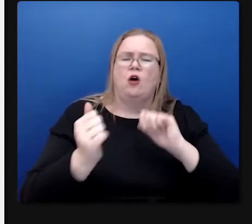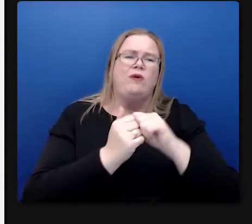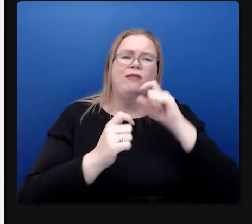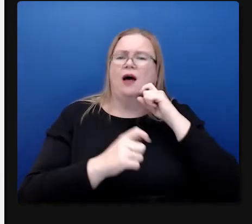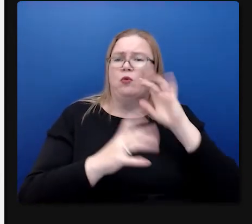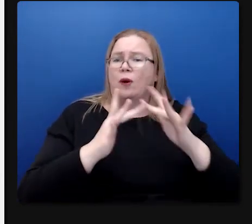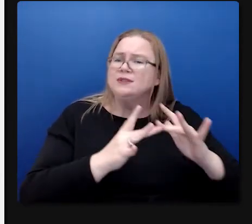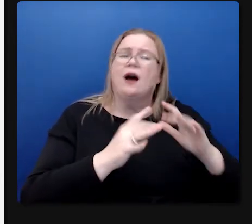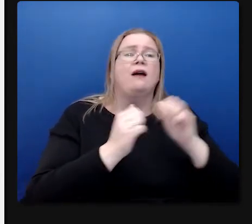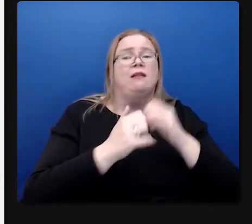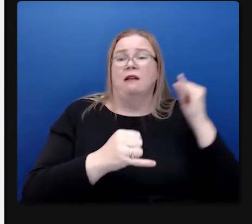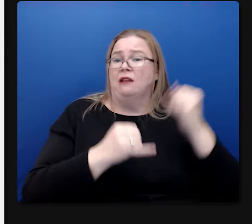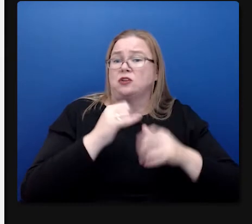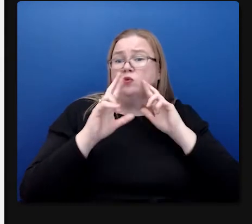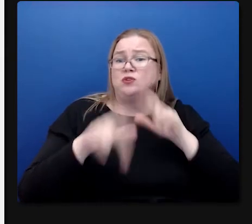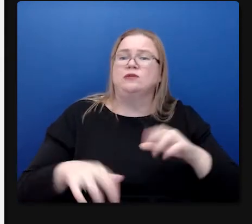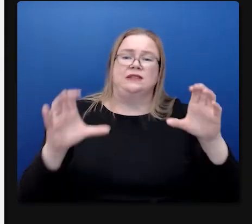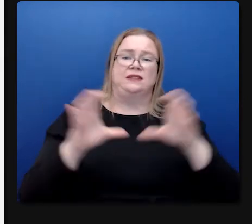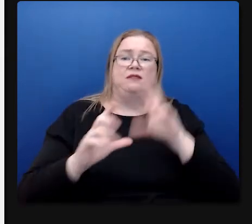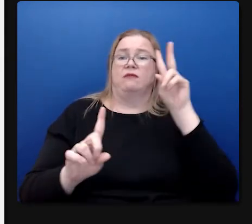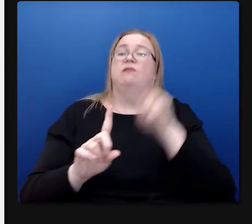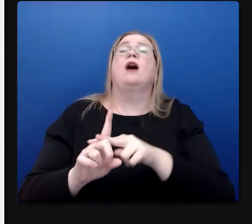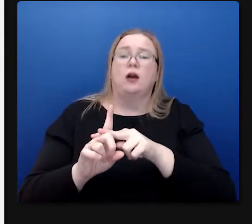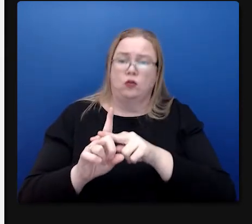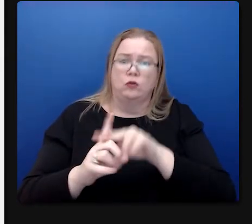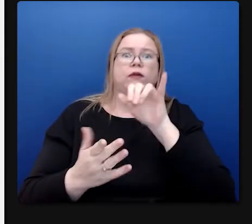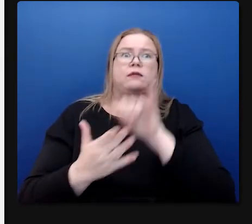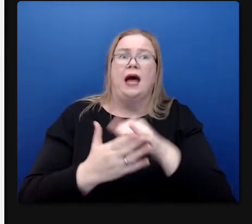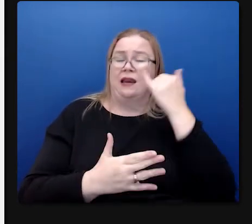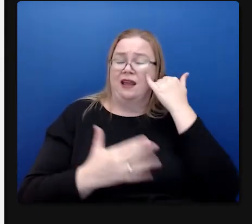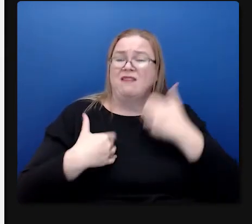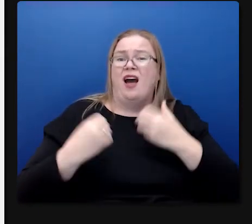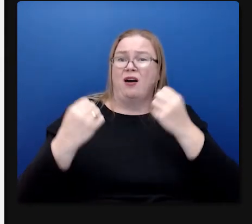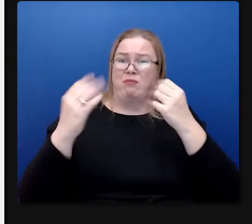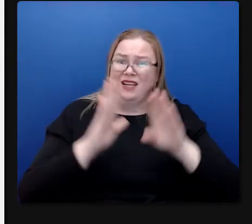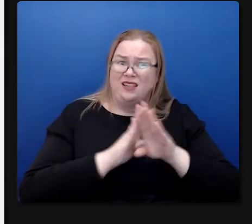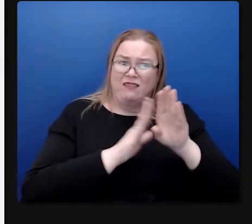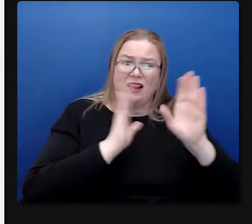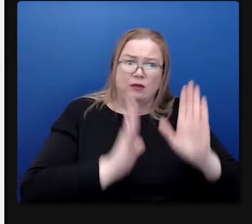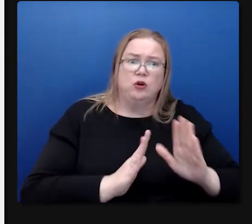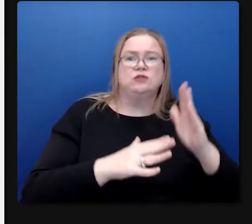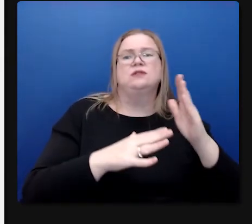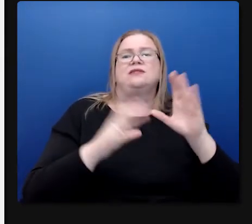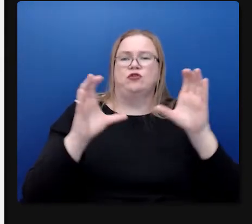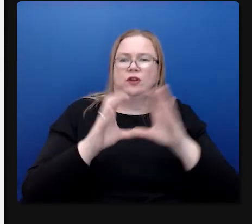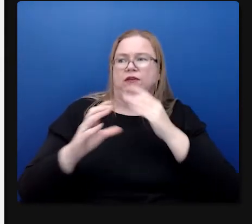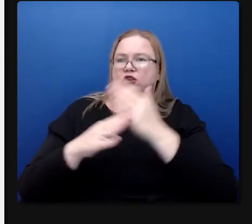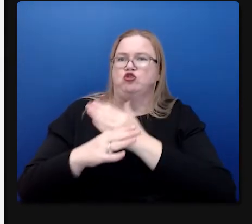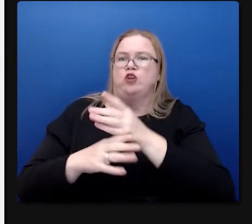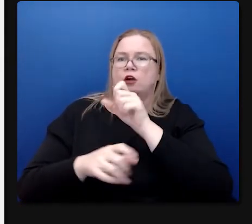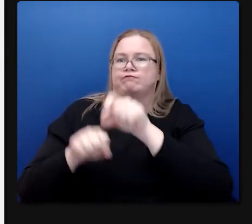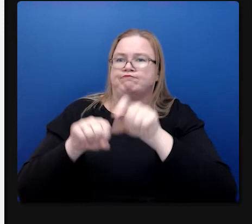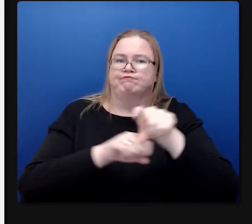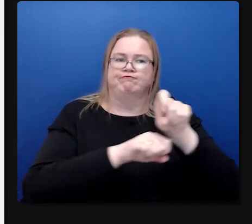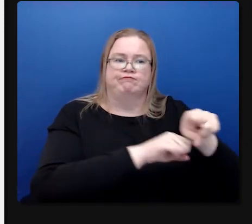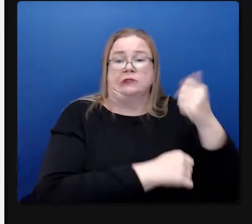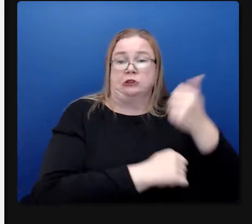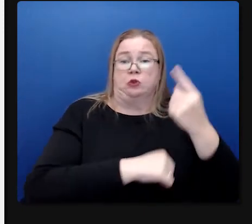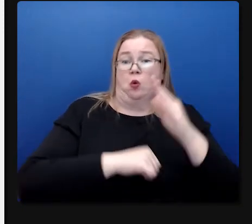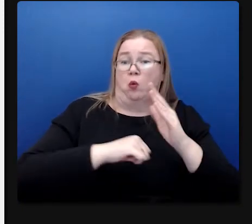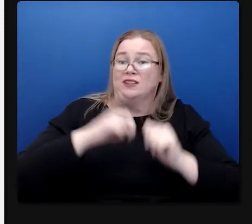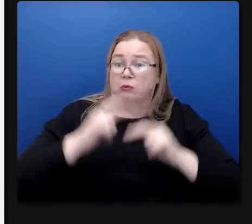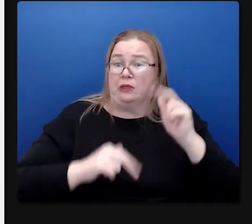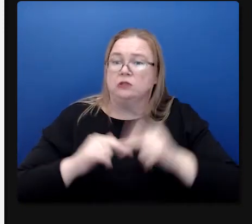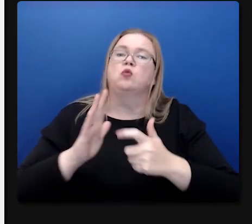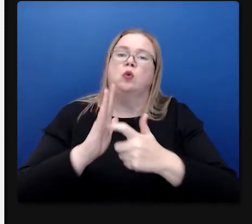with Apple websites. And the end result is a certificate file that if you have multiple developers, you have to share that certificate file somewhere because anyone who wants to